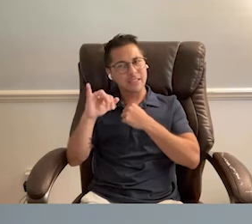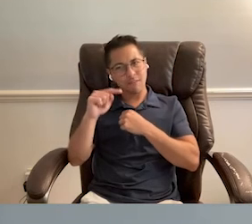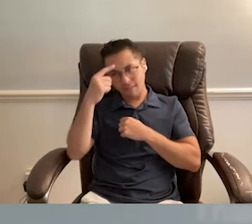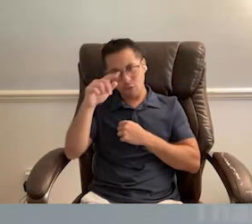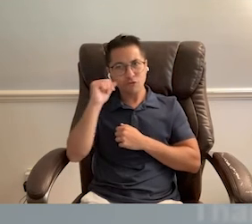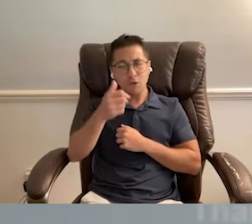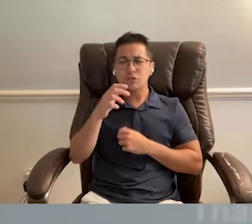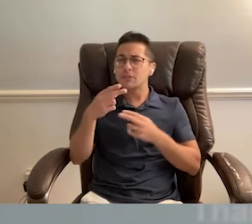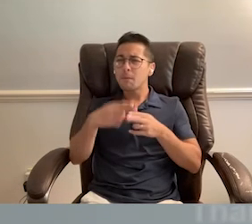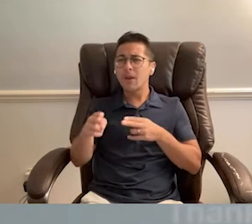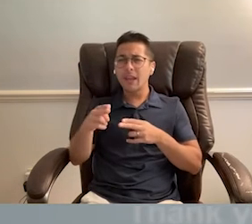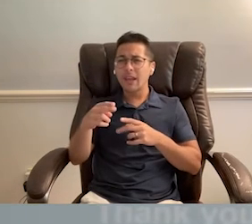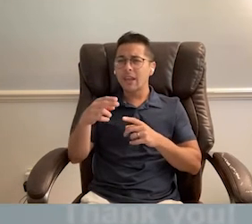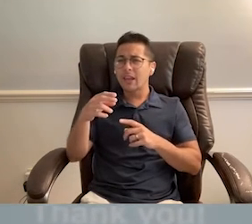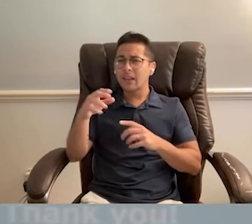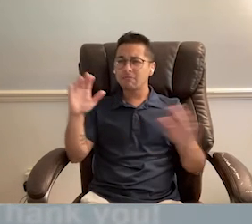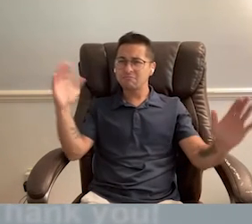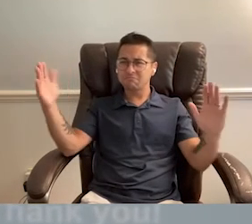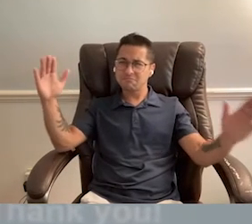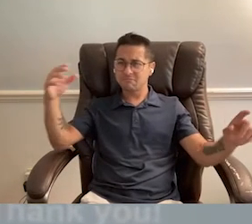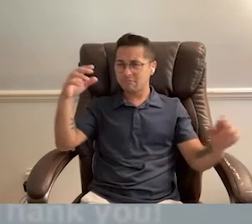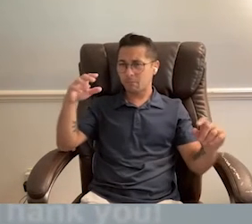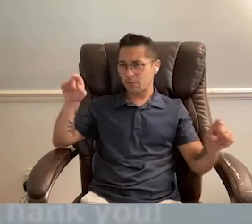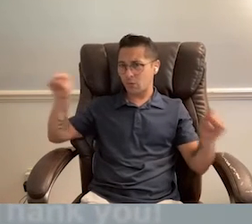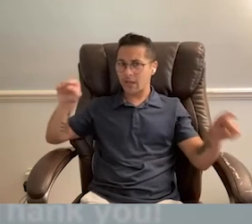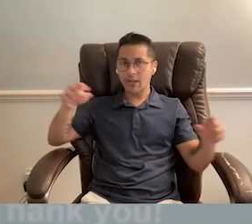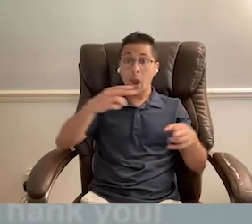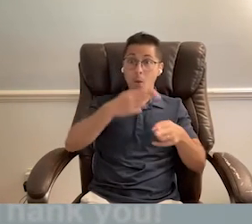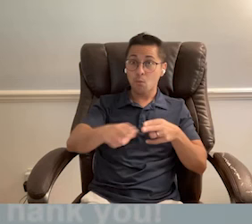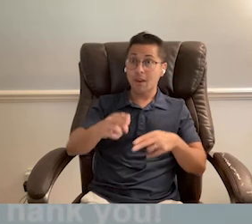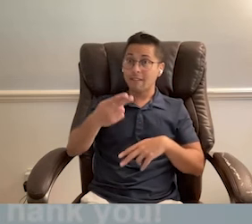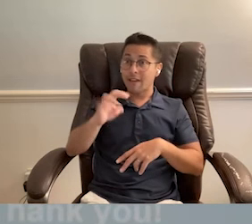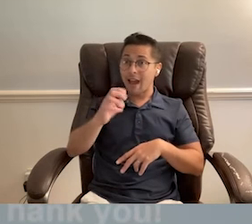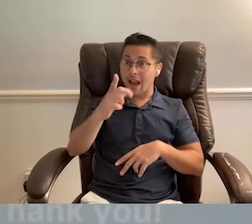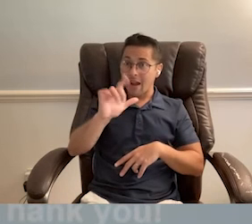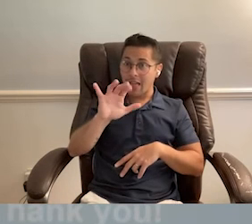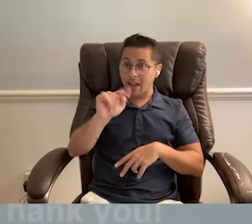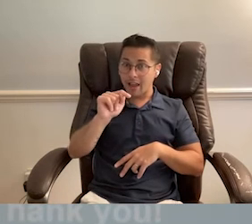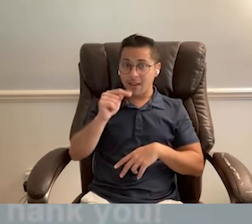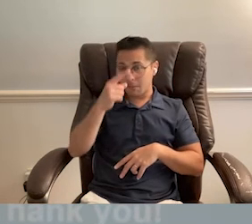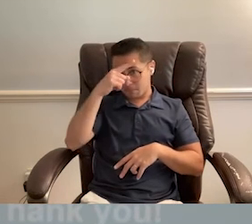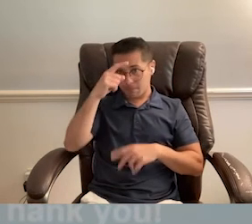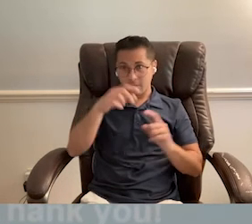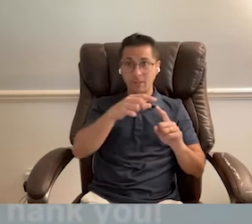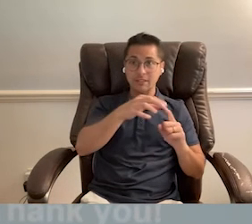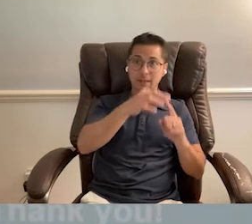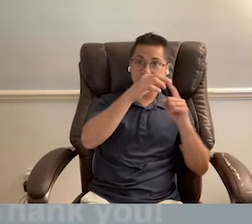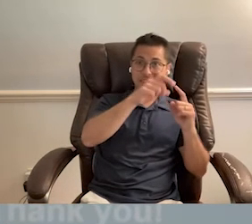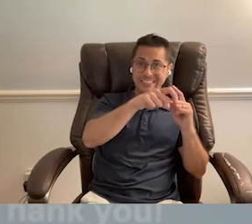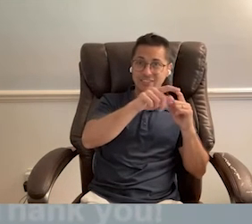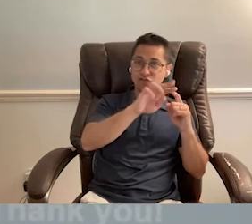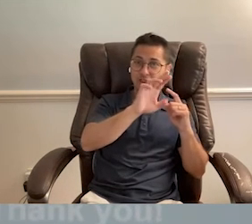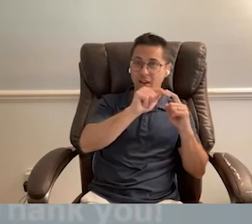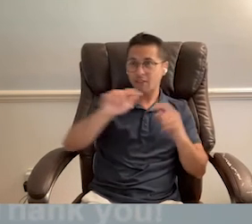difference between the two. Just a brief, like. A brief highlight between a special needs trust and an ABLE account. Well, let's take a vote. How many want to hear